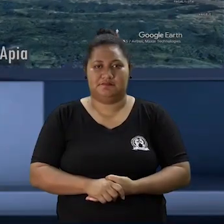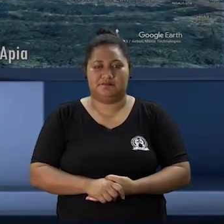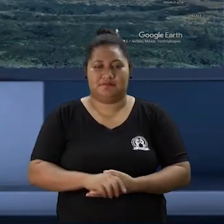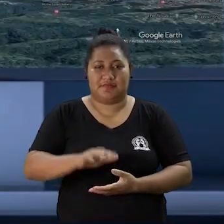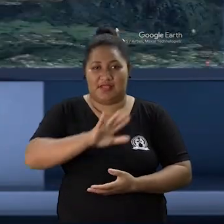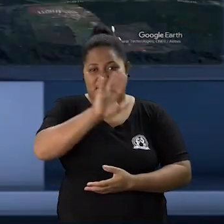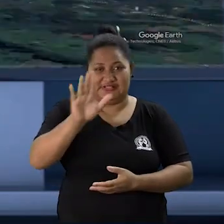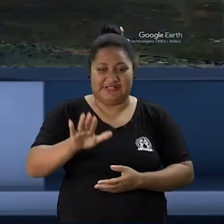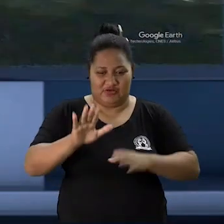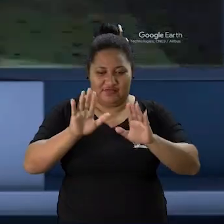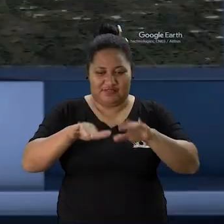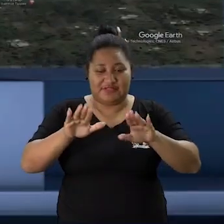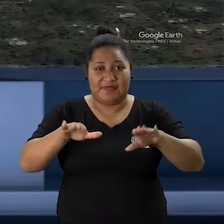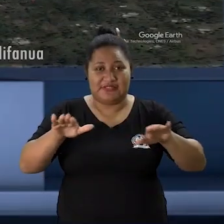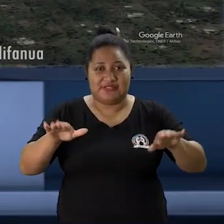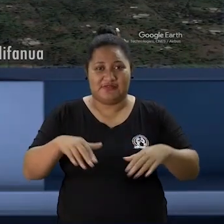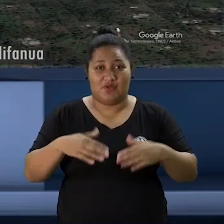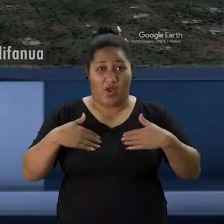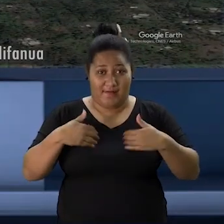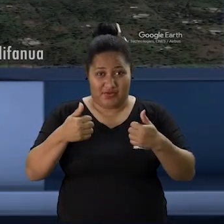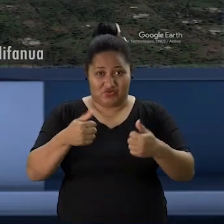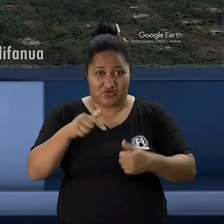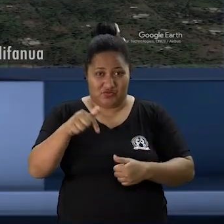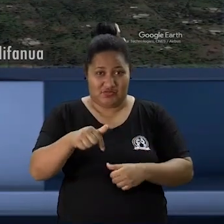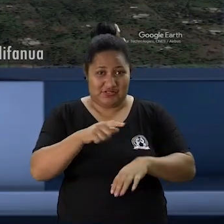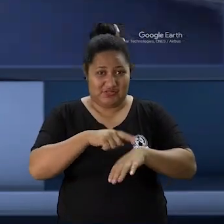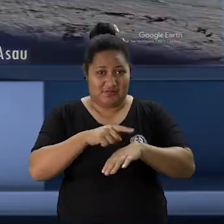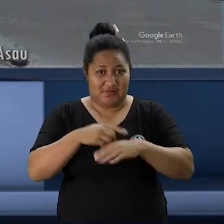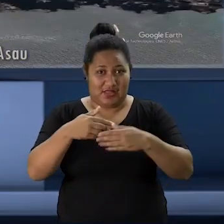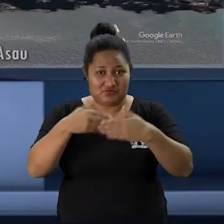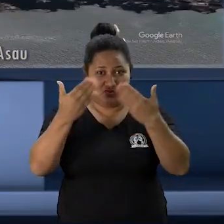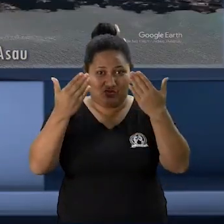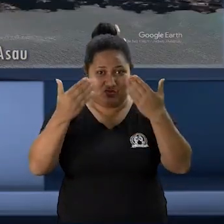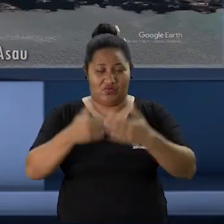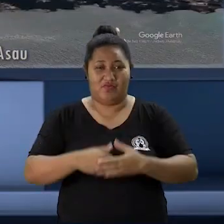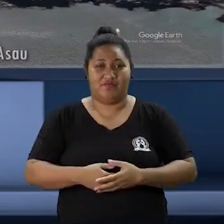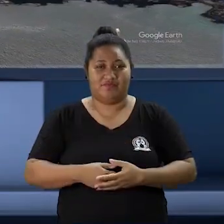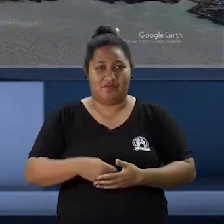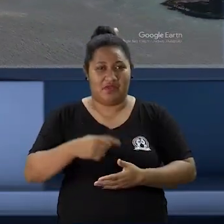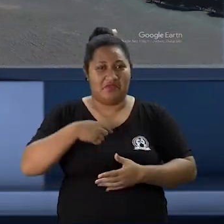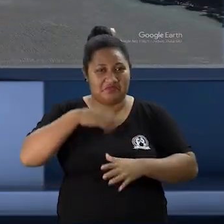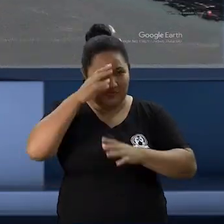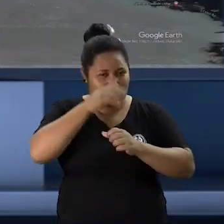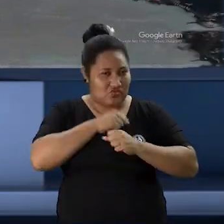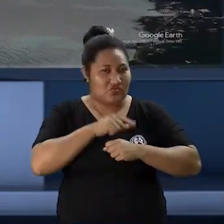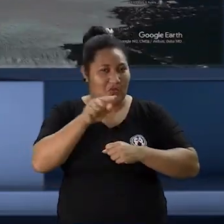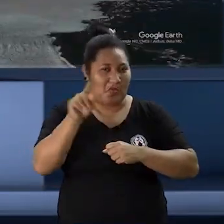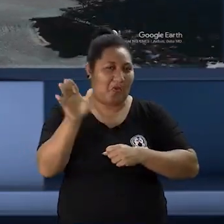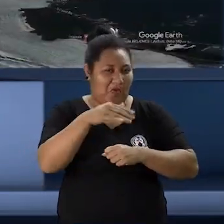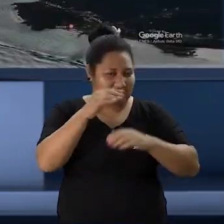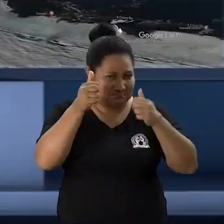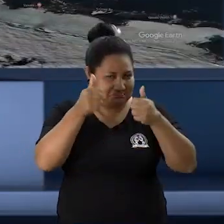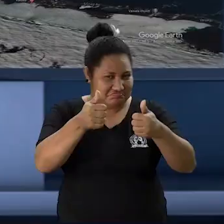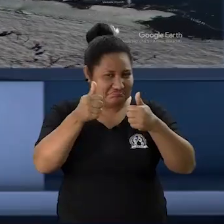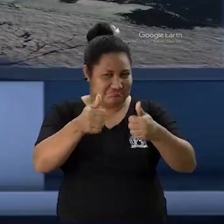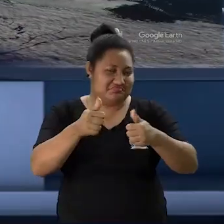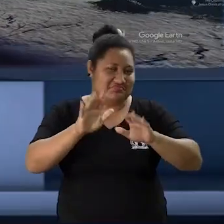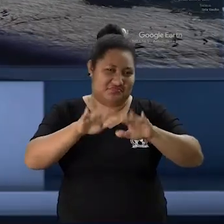Talofa tamiti. Wa mai o tau le nei vaenga le aso. Talitonu o lo manuia pe o tau